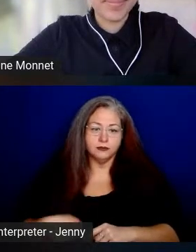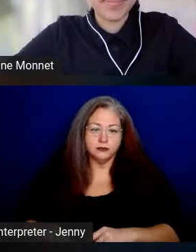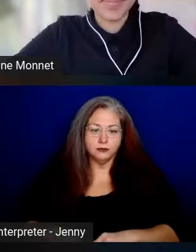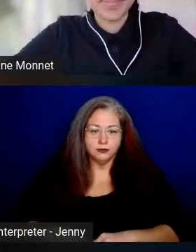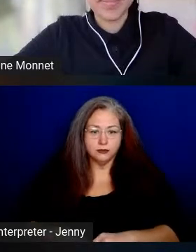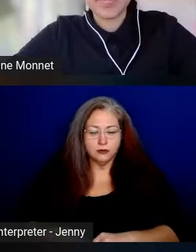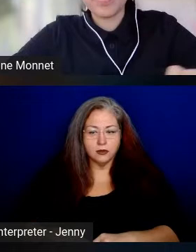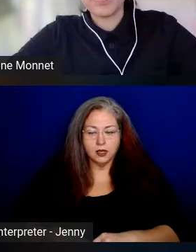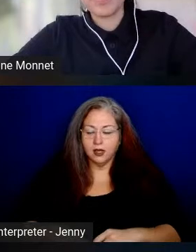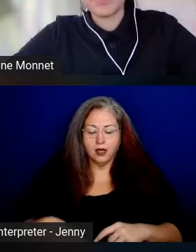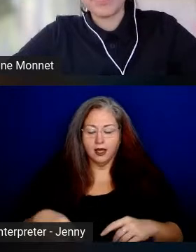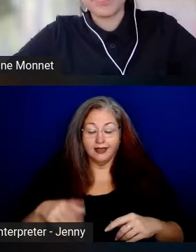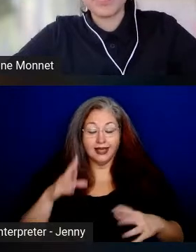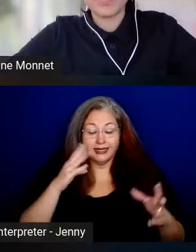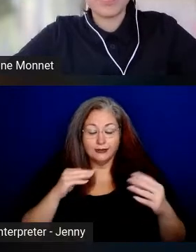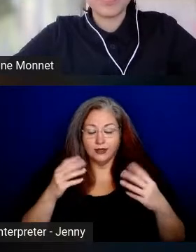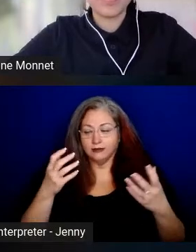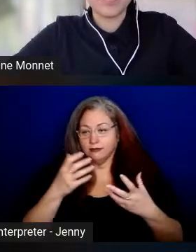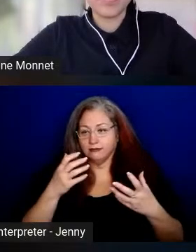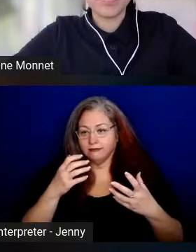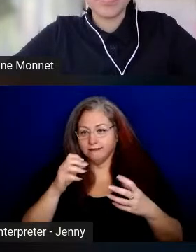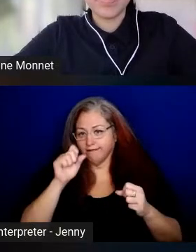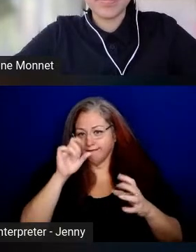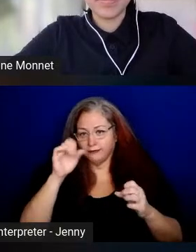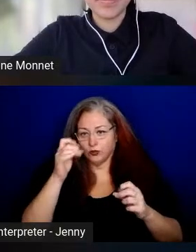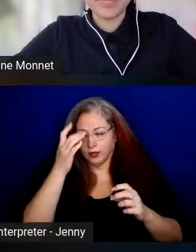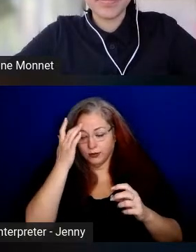yeah, it was incredible experience.